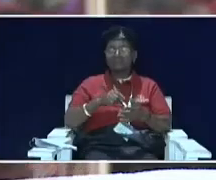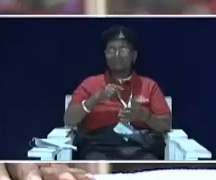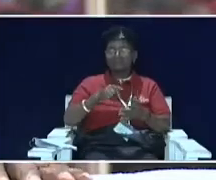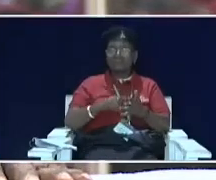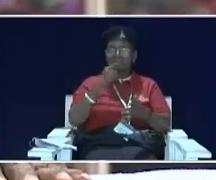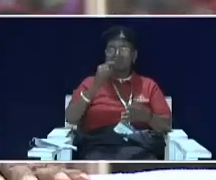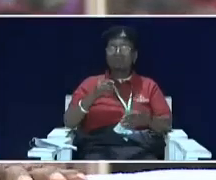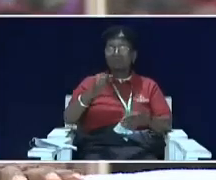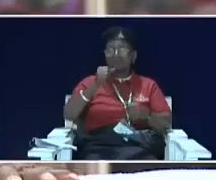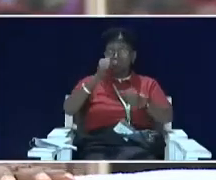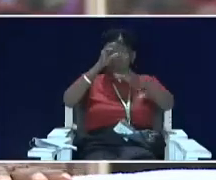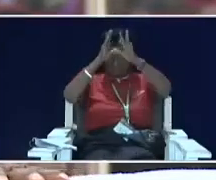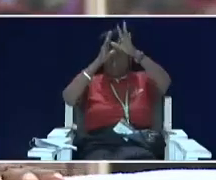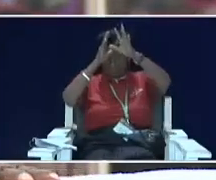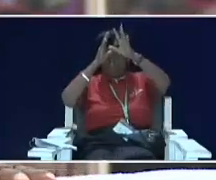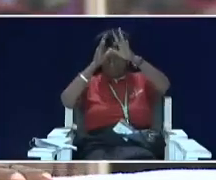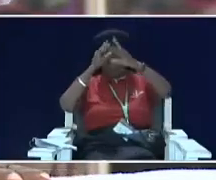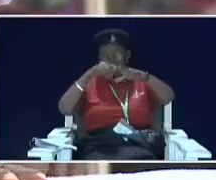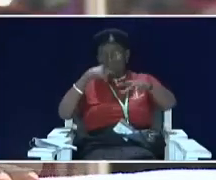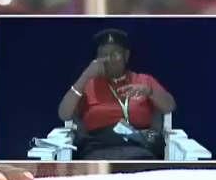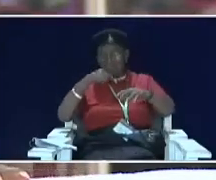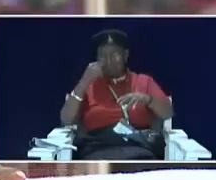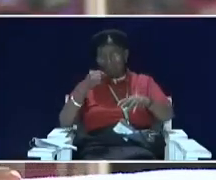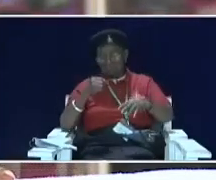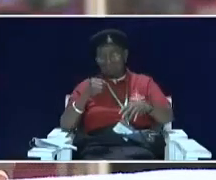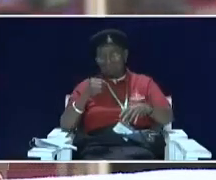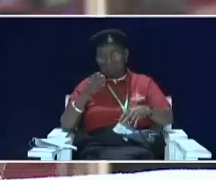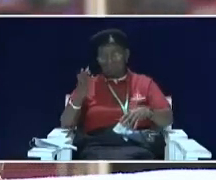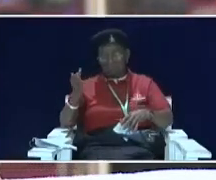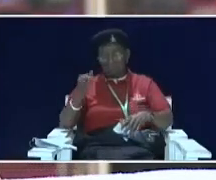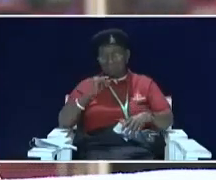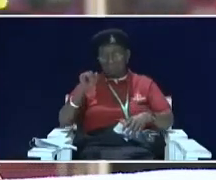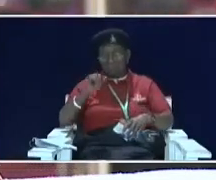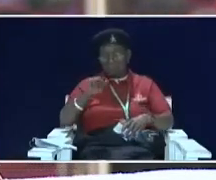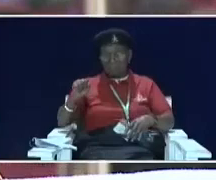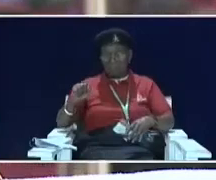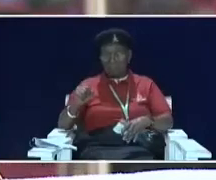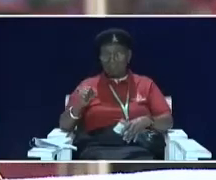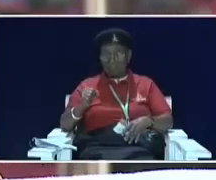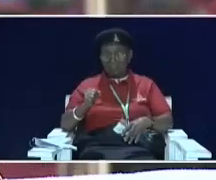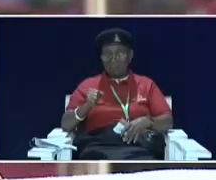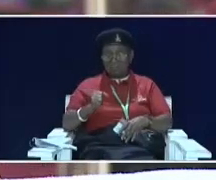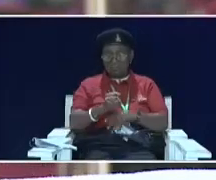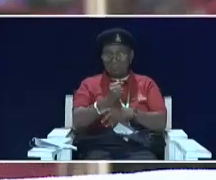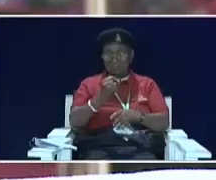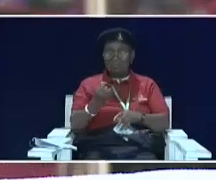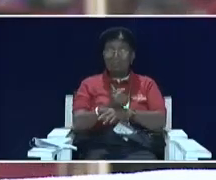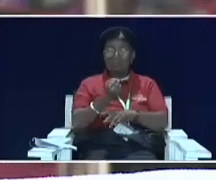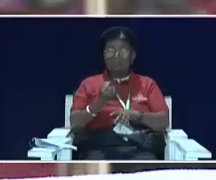That he says, there is a mountain you have been asking to move